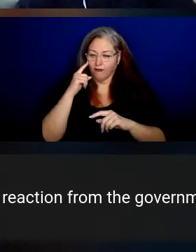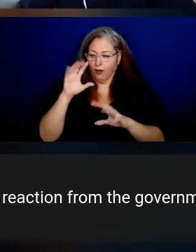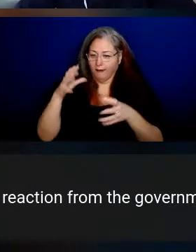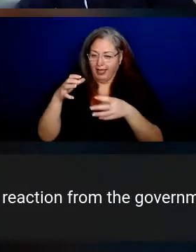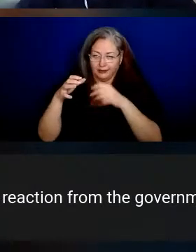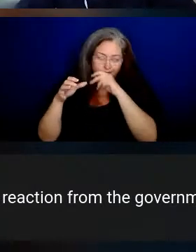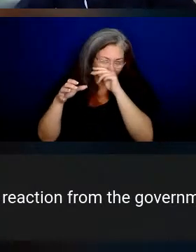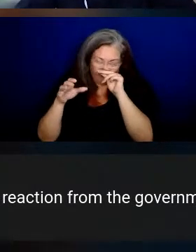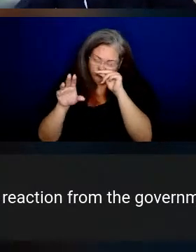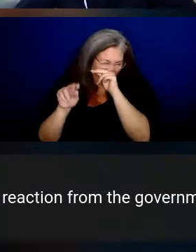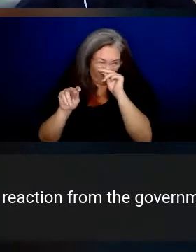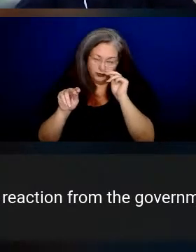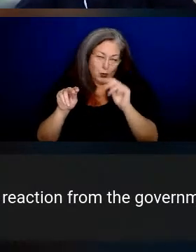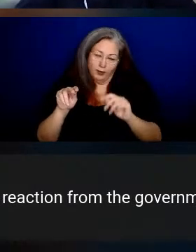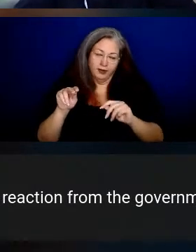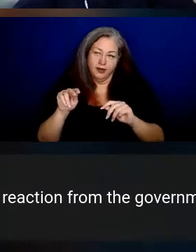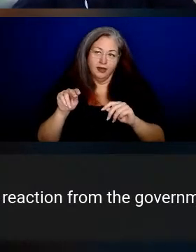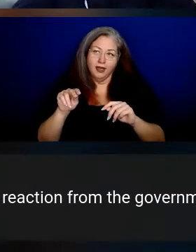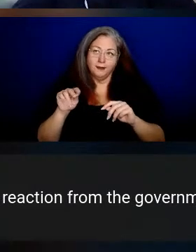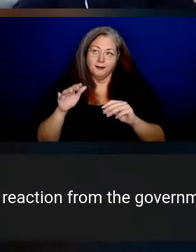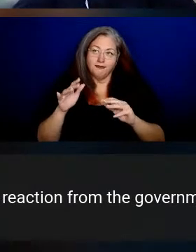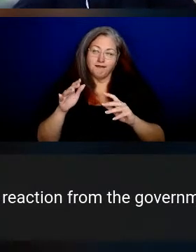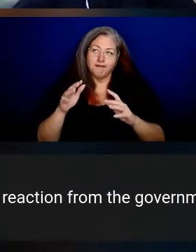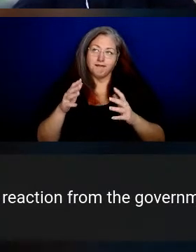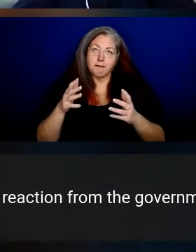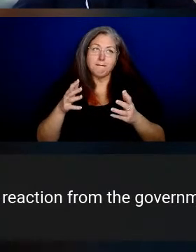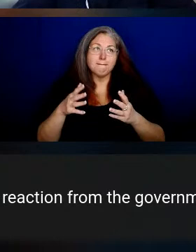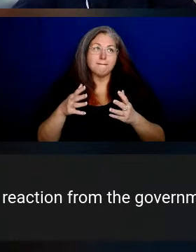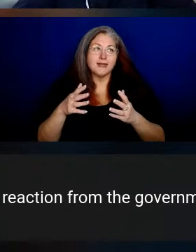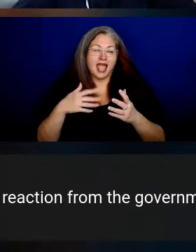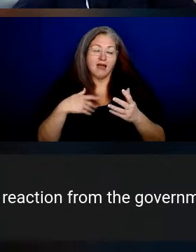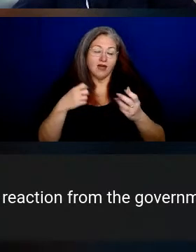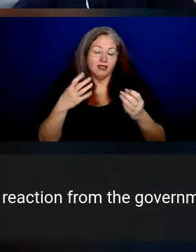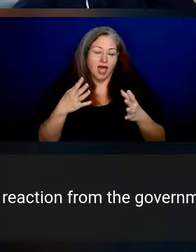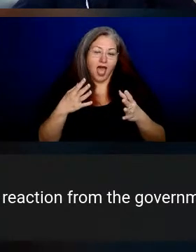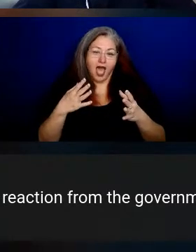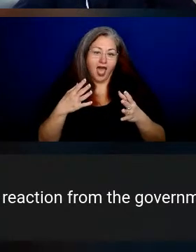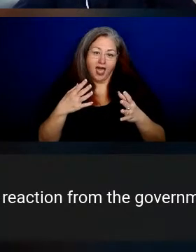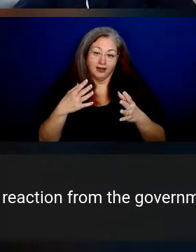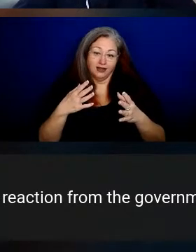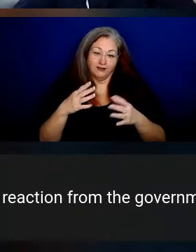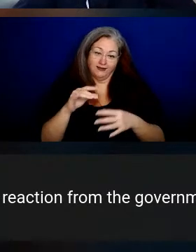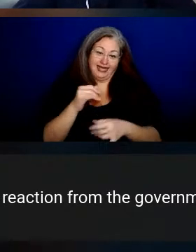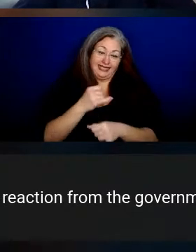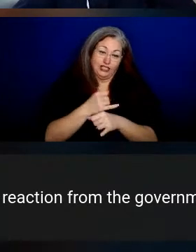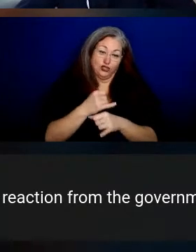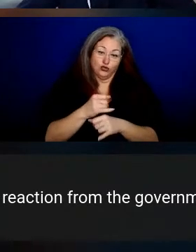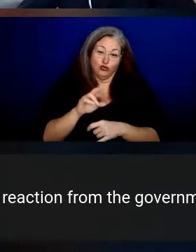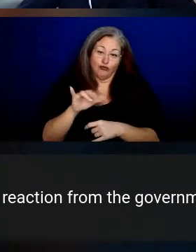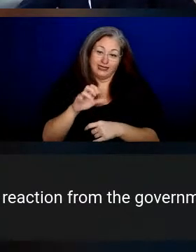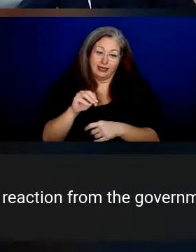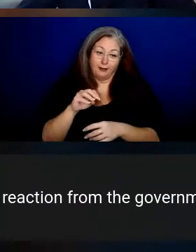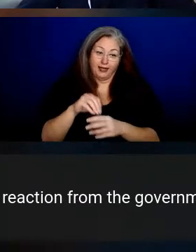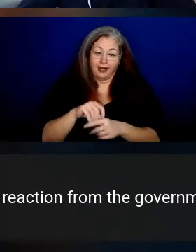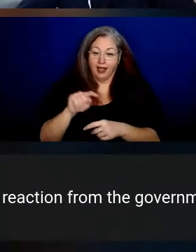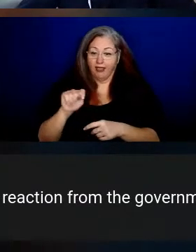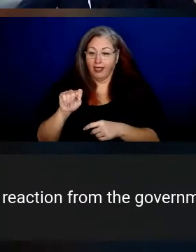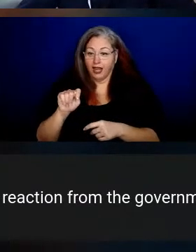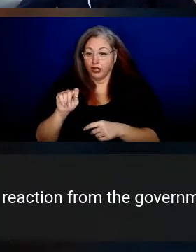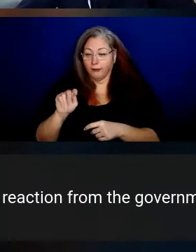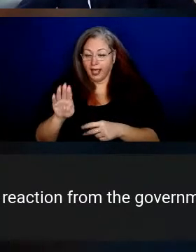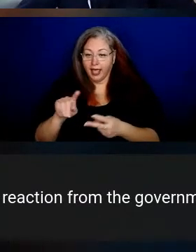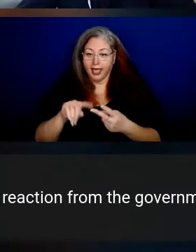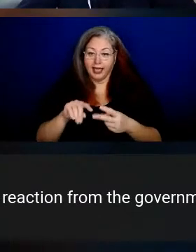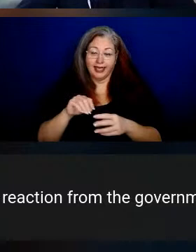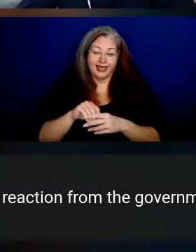se. You know, there's lots of institutional racism in Thunder Bay and in Canada. The